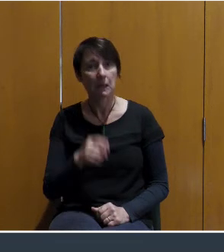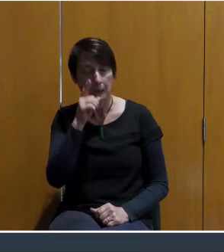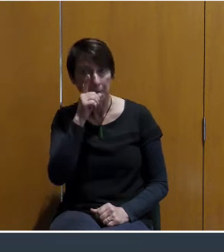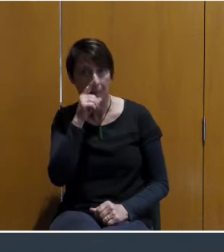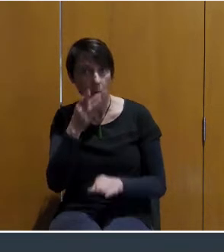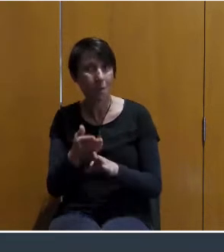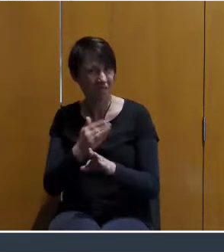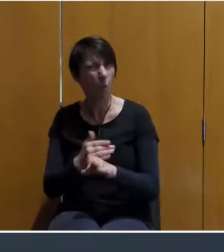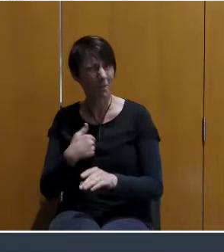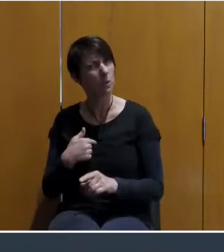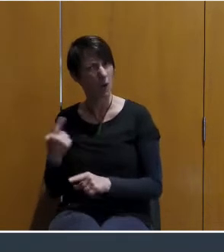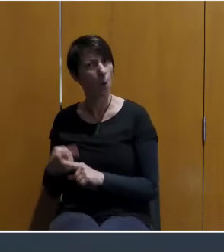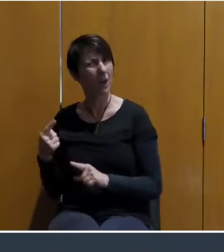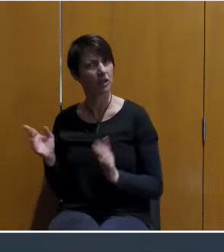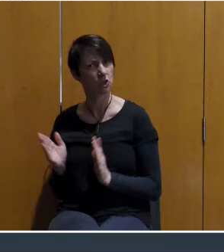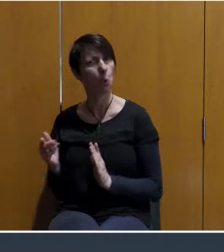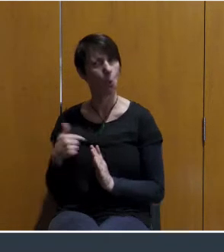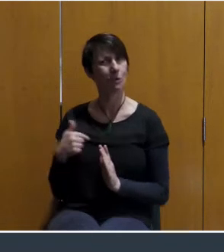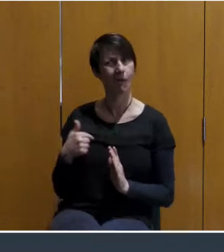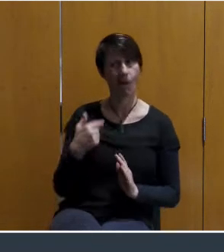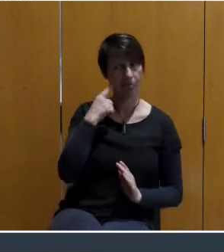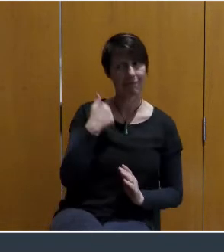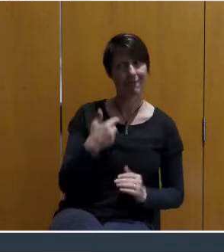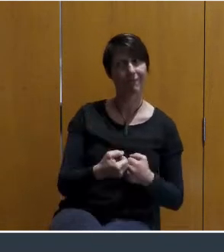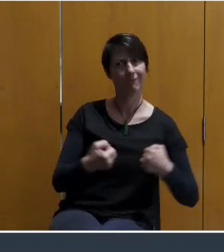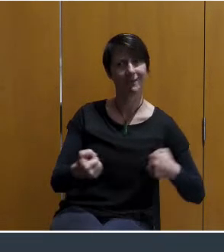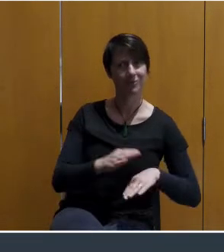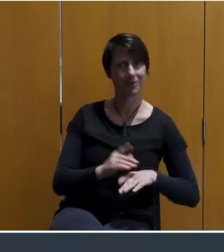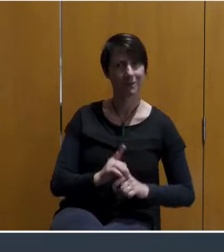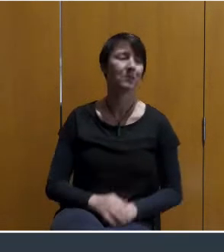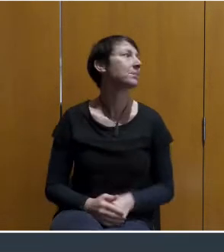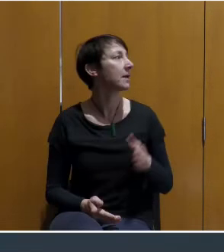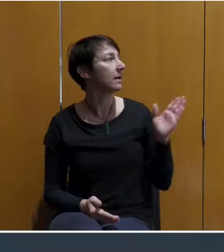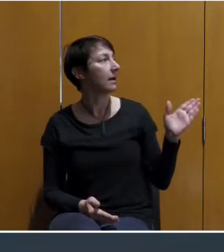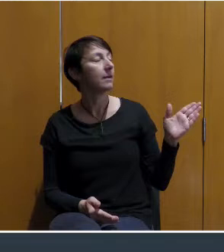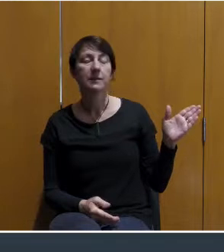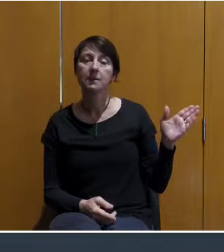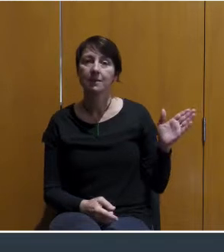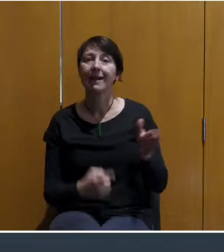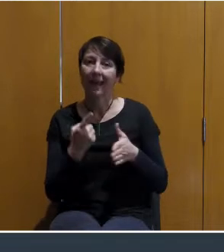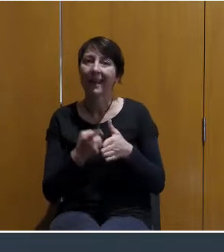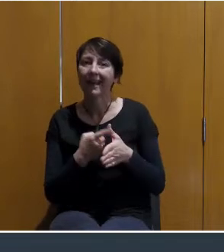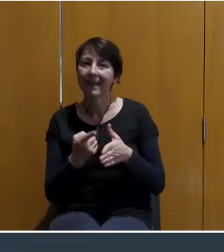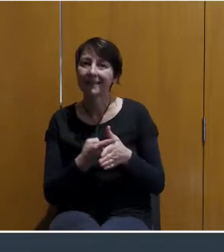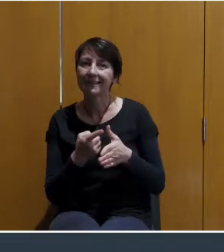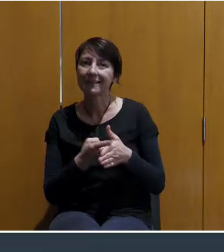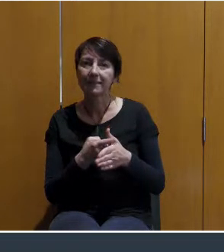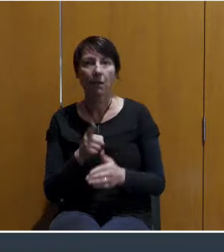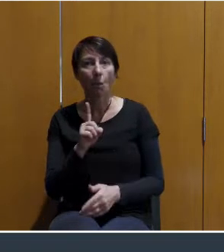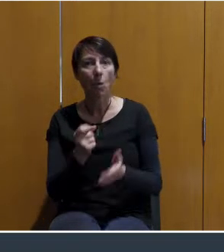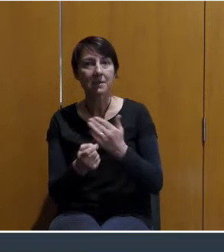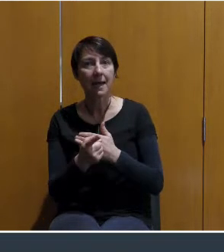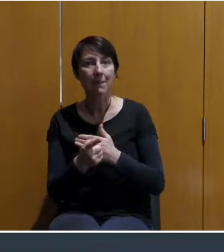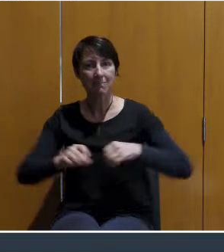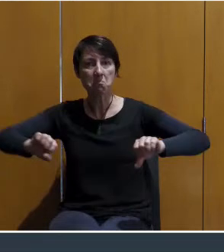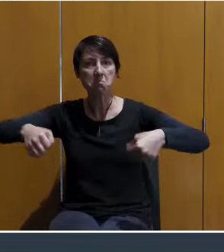Just another example of, that's another example of the camouflaged eggs. The quad bike's going straight over them,